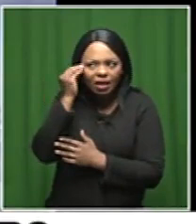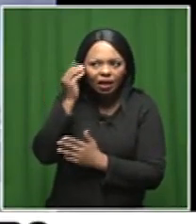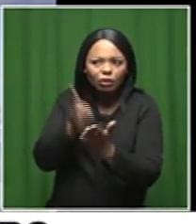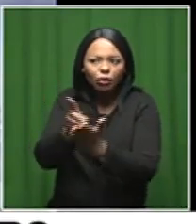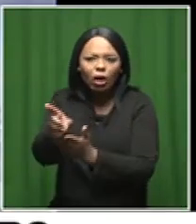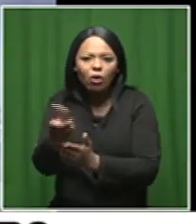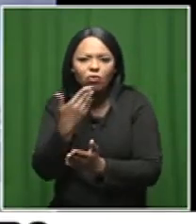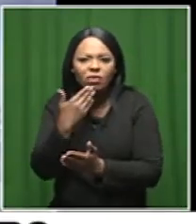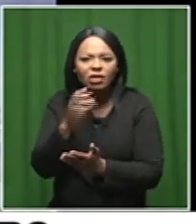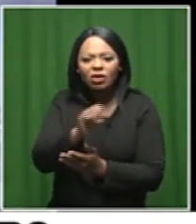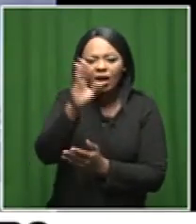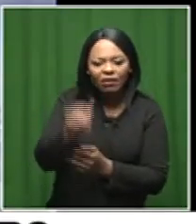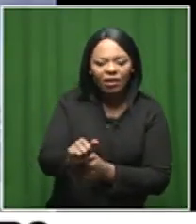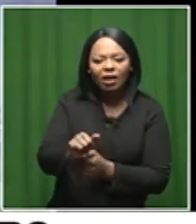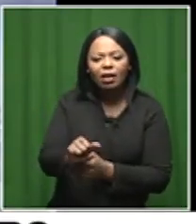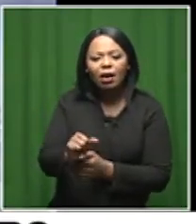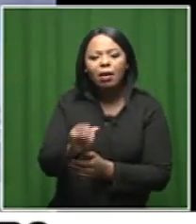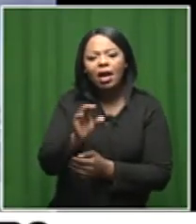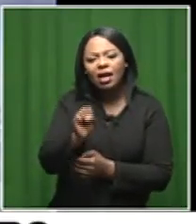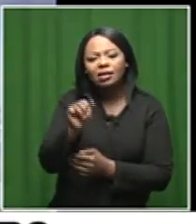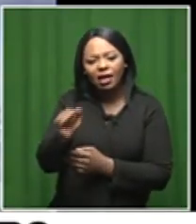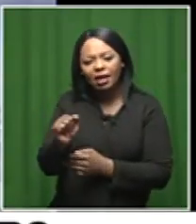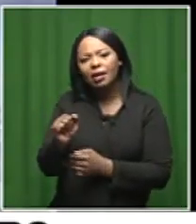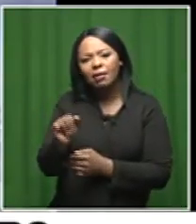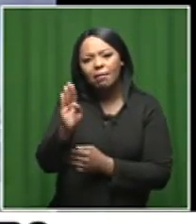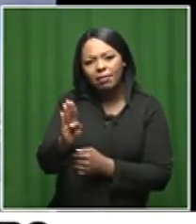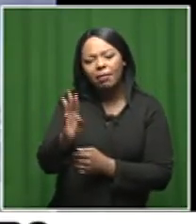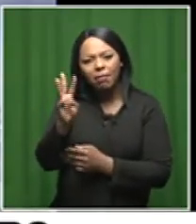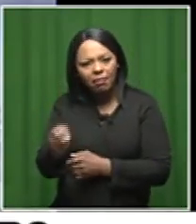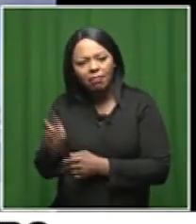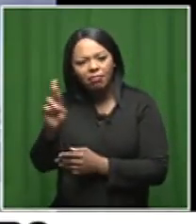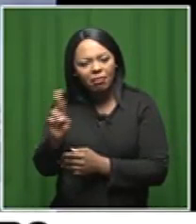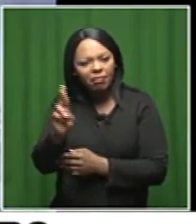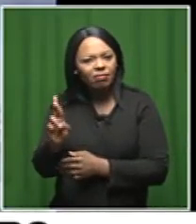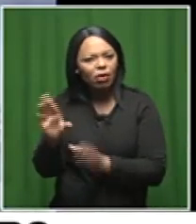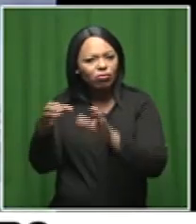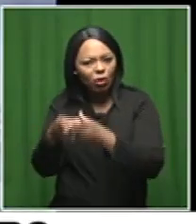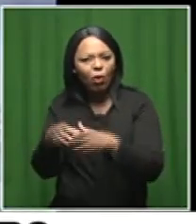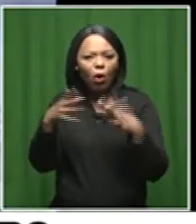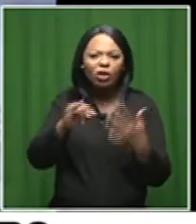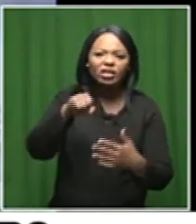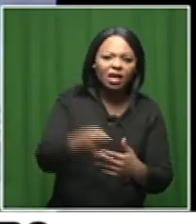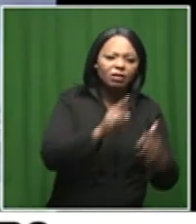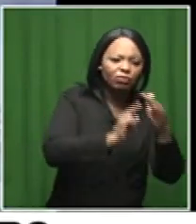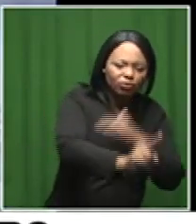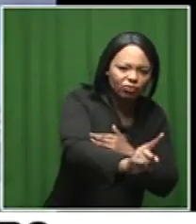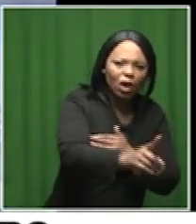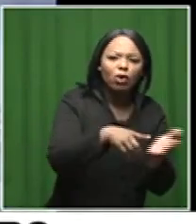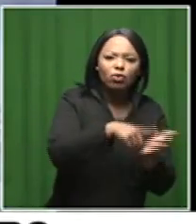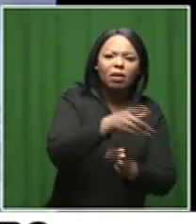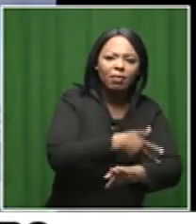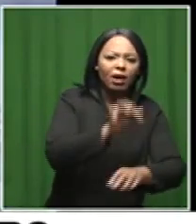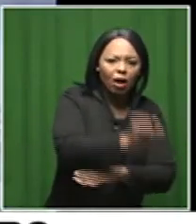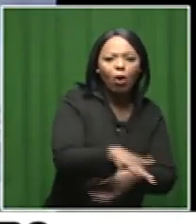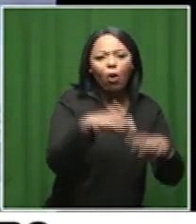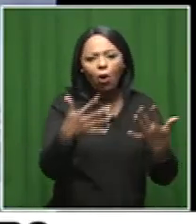it's the South African Bone Marrow Registry for bone marrow, whether it's the tissue bank or just donating blood or organs. Start by